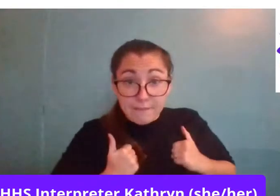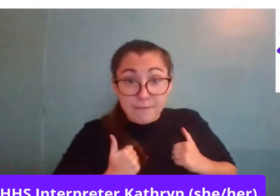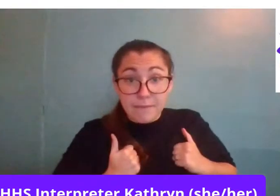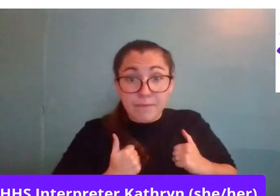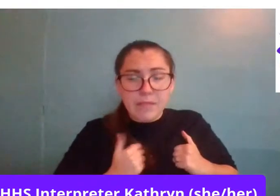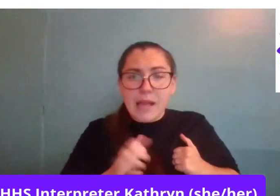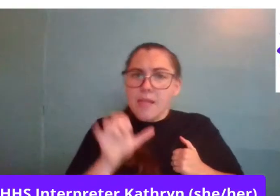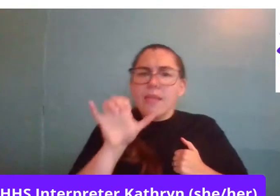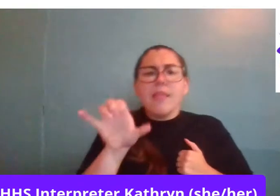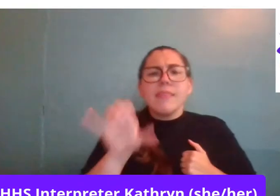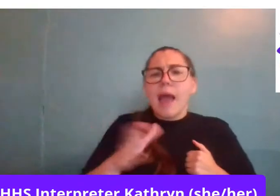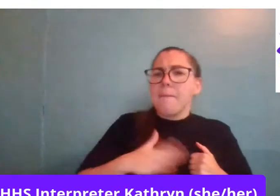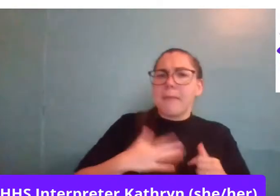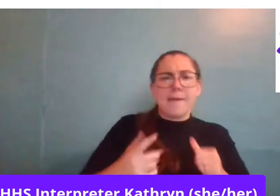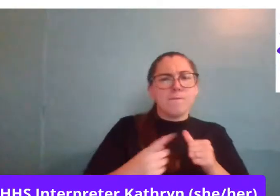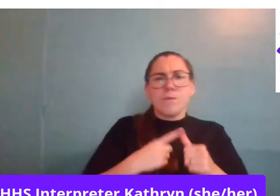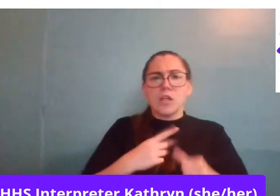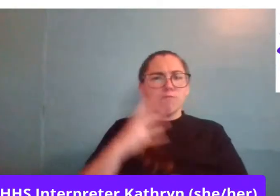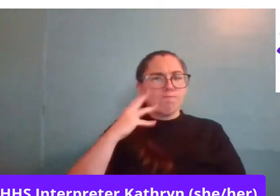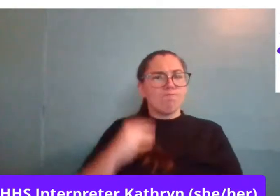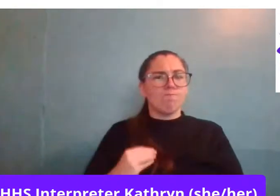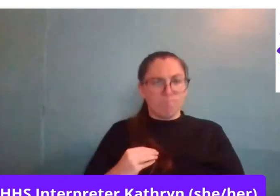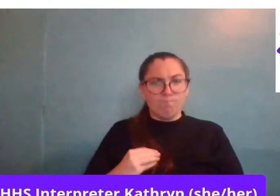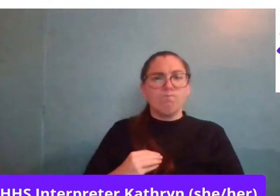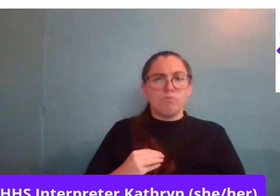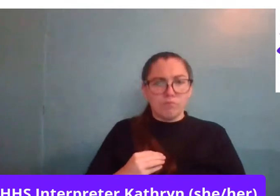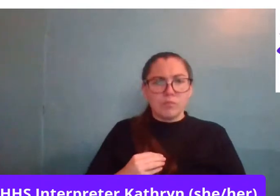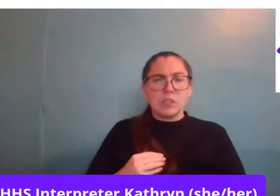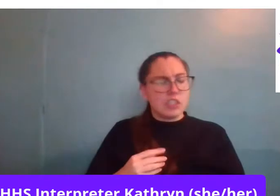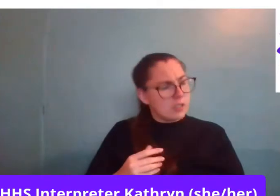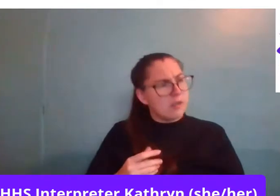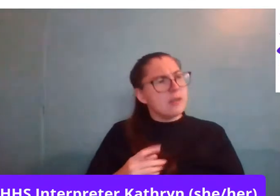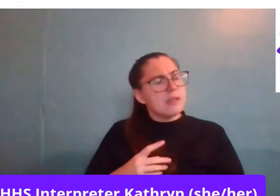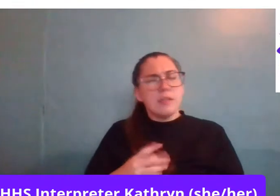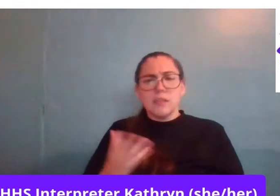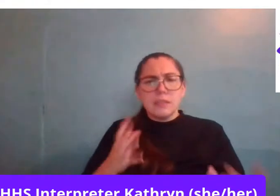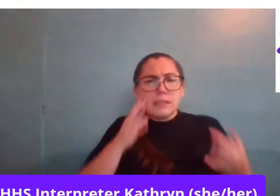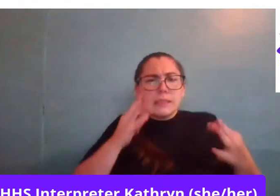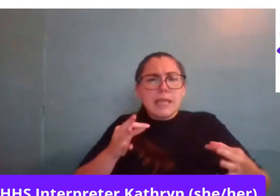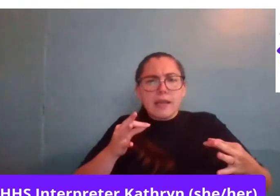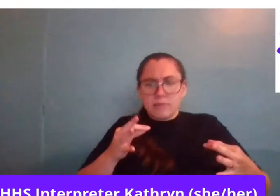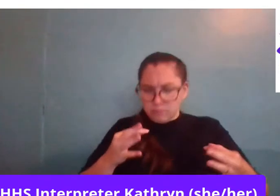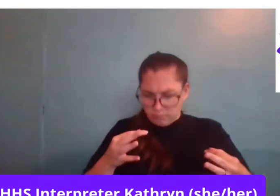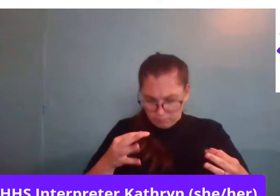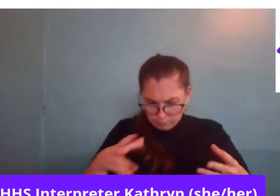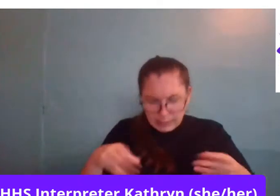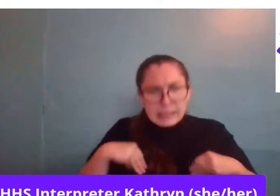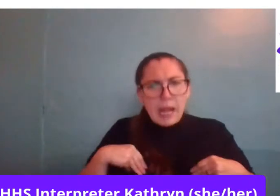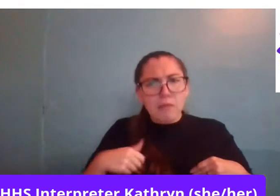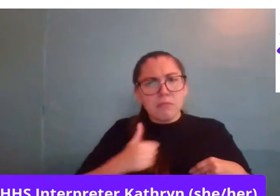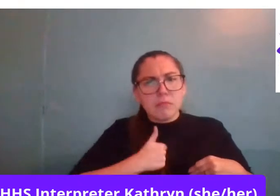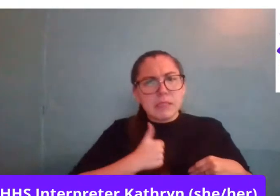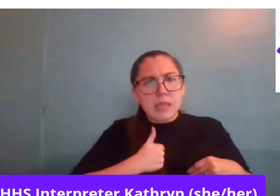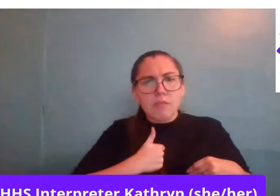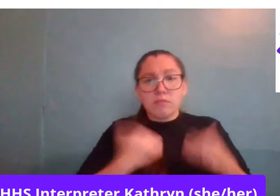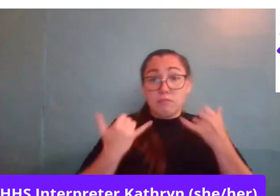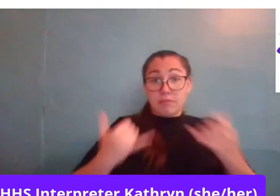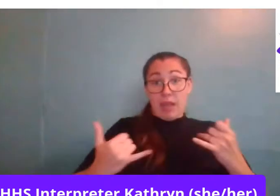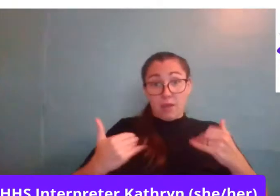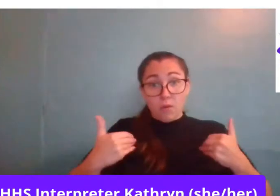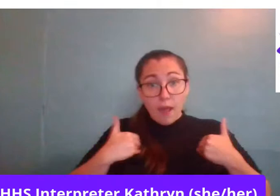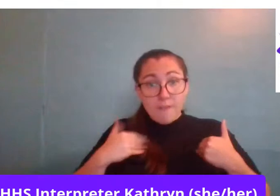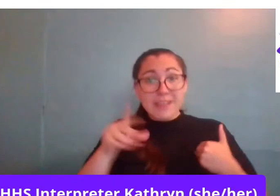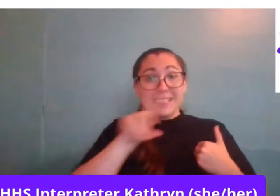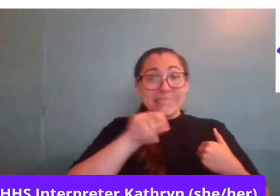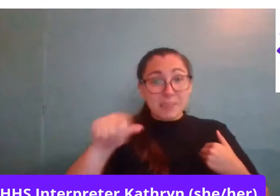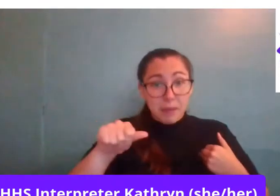my first thing that I did to accept who I was now as a person with a disability in a wheelchair,